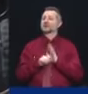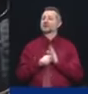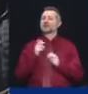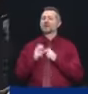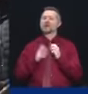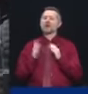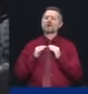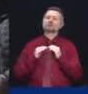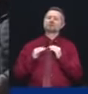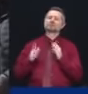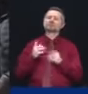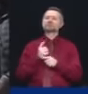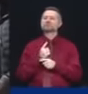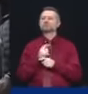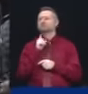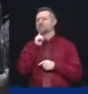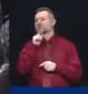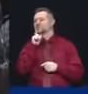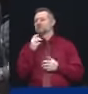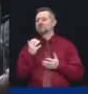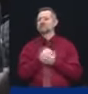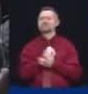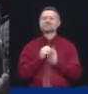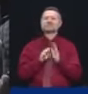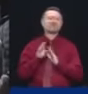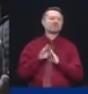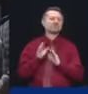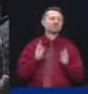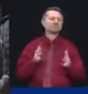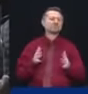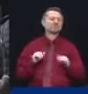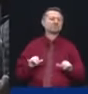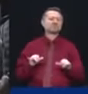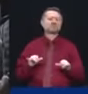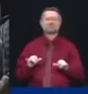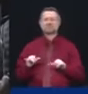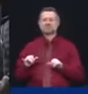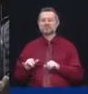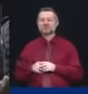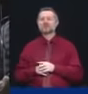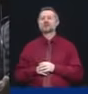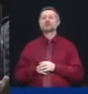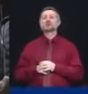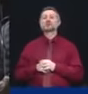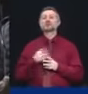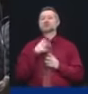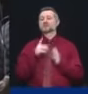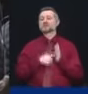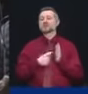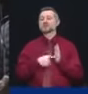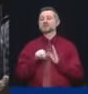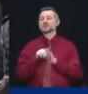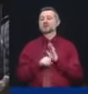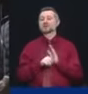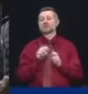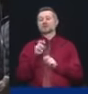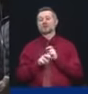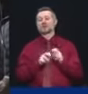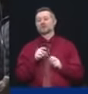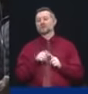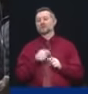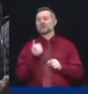not developed to its full capacity. You know, state fairs, like any other business, any other enterprise, any other